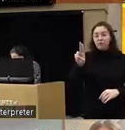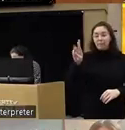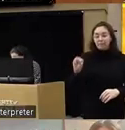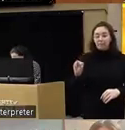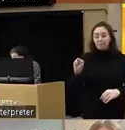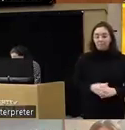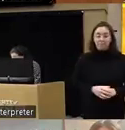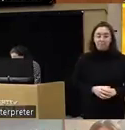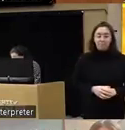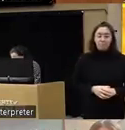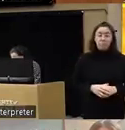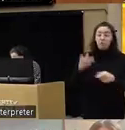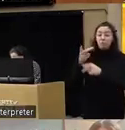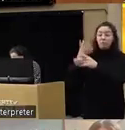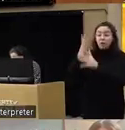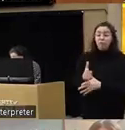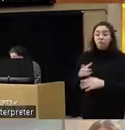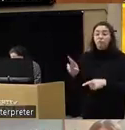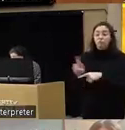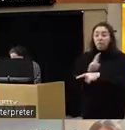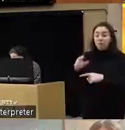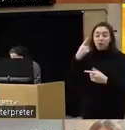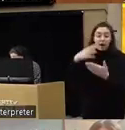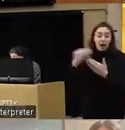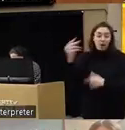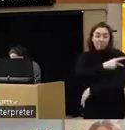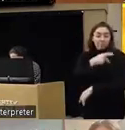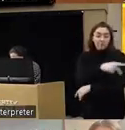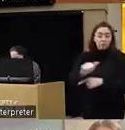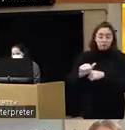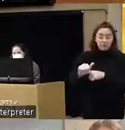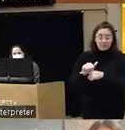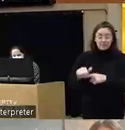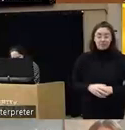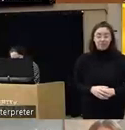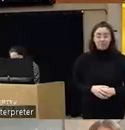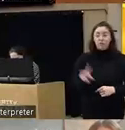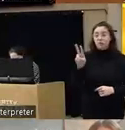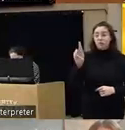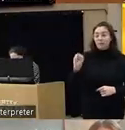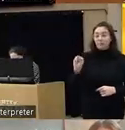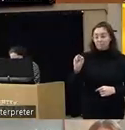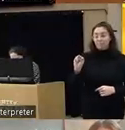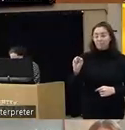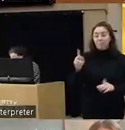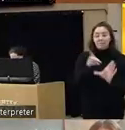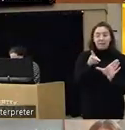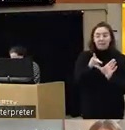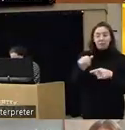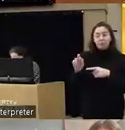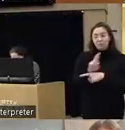a supervisor in the Psychiatry Resident Clinic for Outpatient Training in the UVM Psychiatry Residency